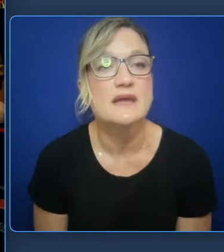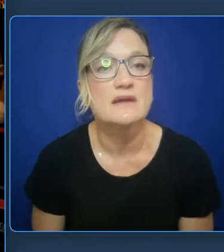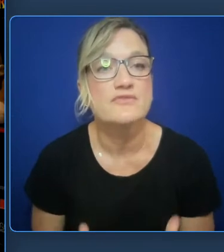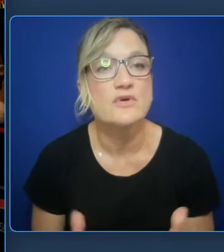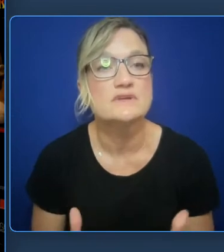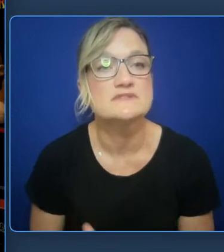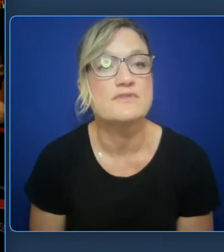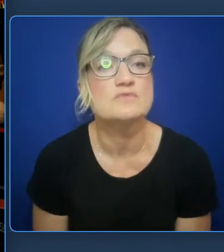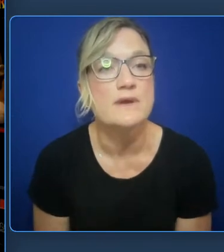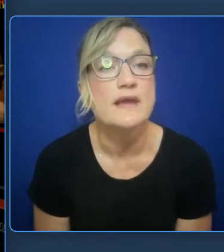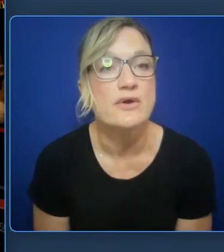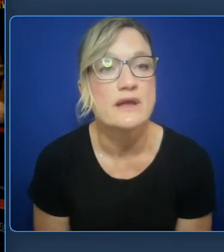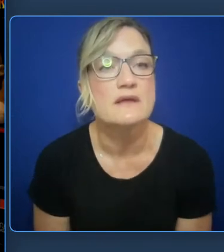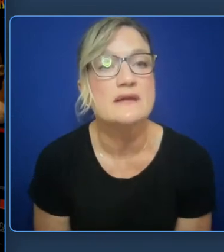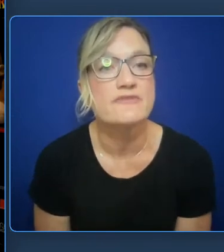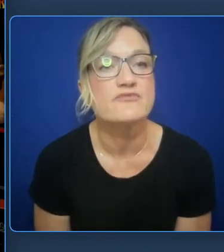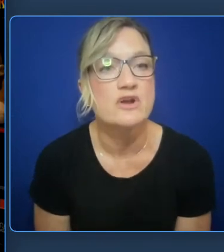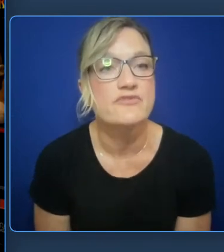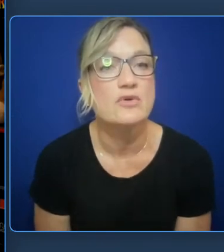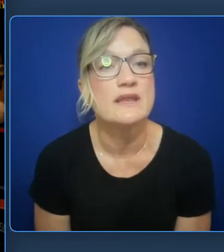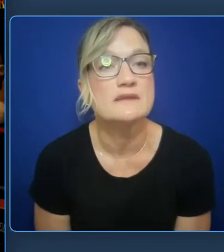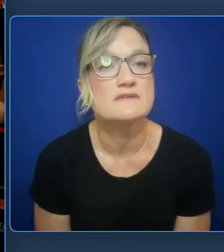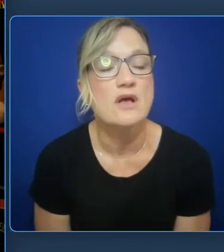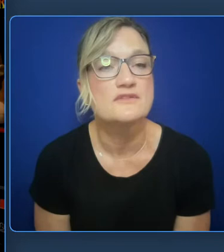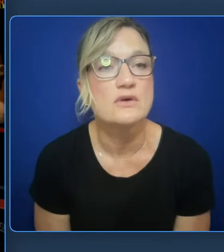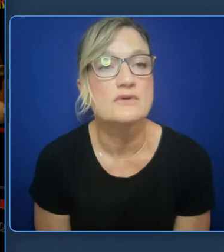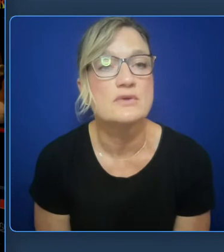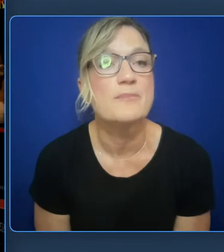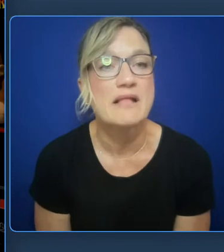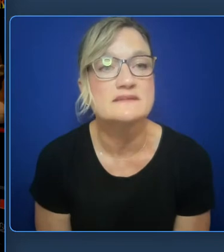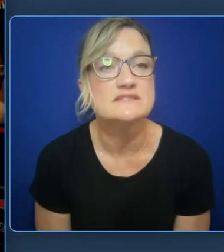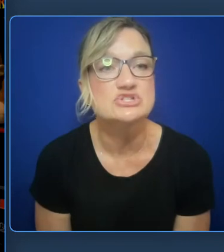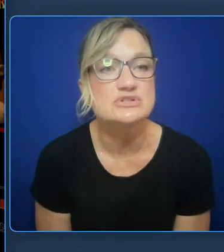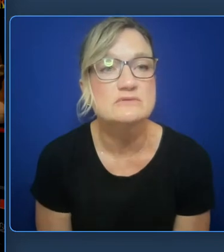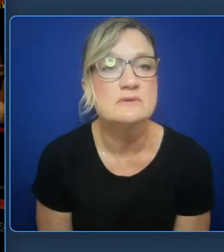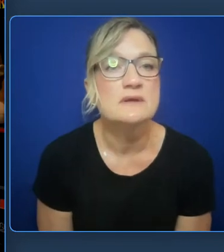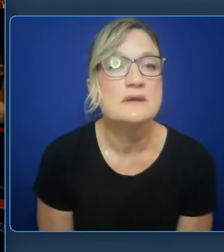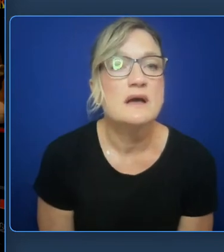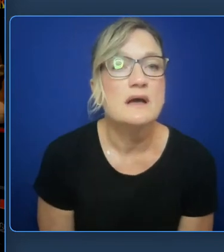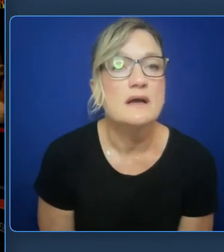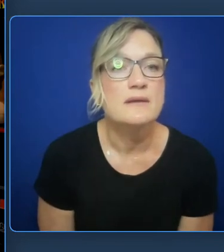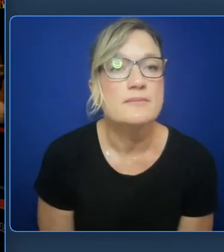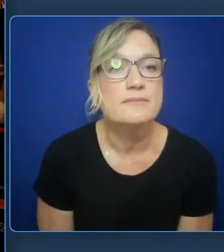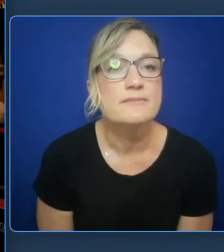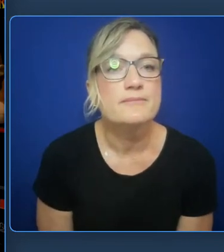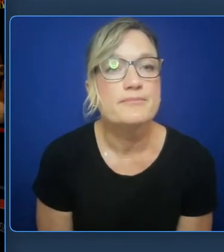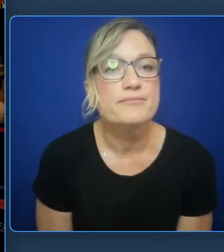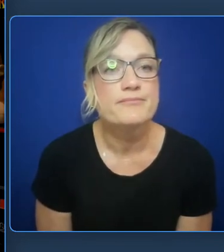to stay focused on this one area kind of in front of you. And it's also, a balance issue,